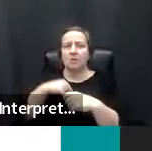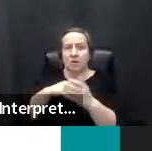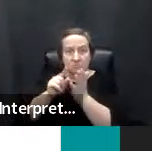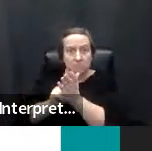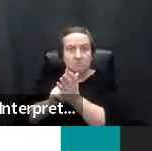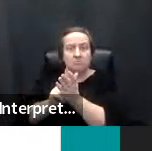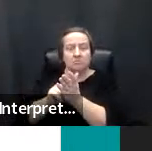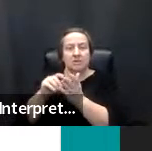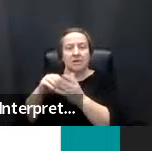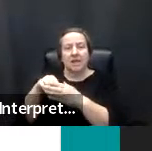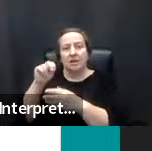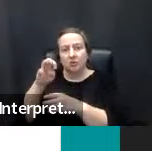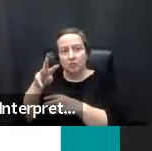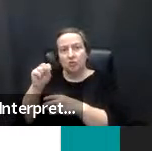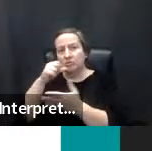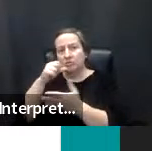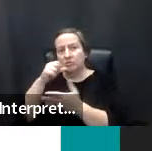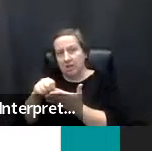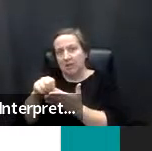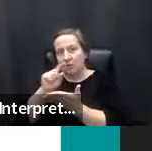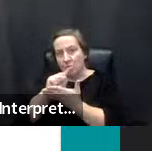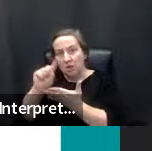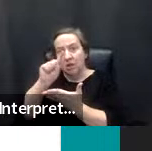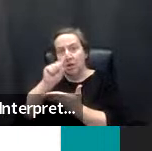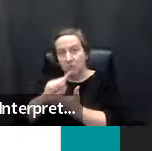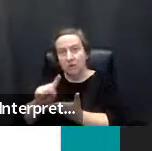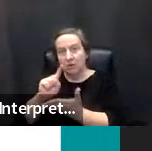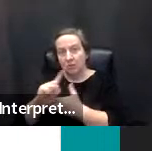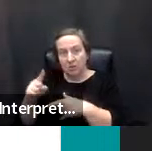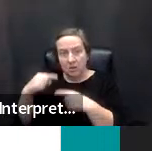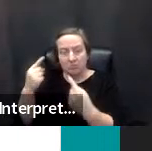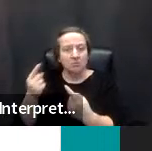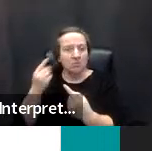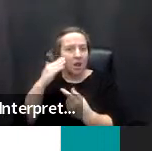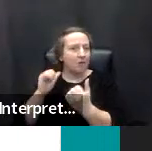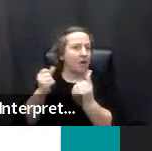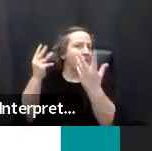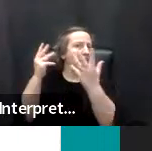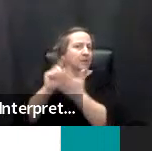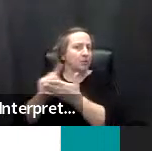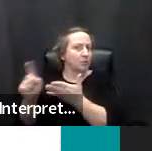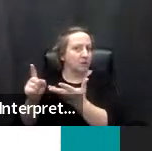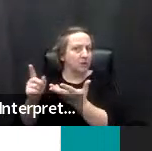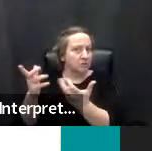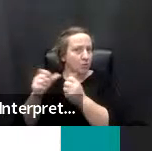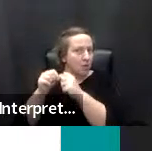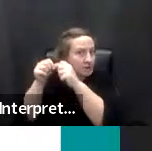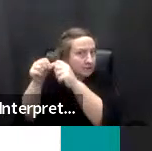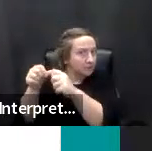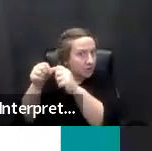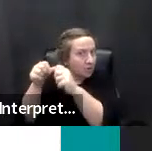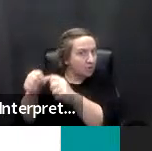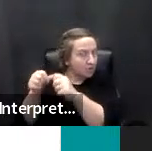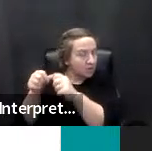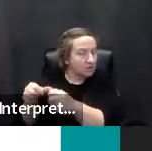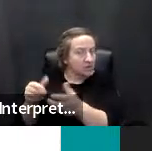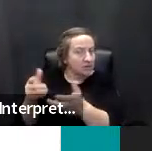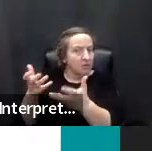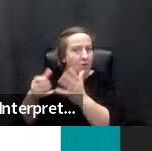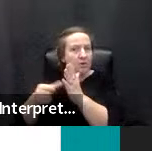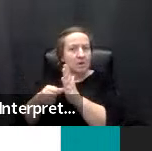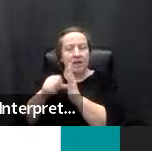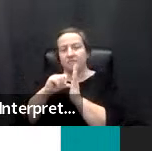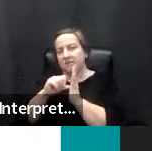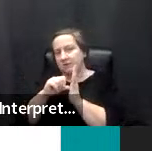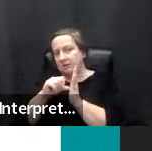it in our newsletter weekly basis. And I don't know how many weeks I want to keep it going. And I want to emphasize